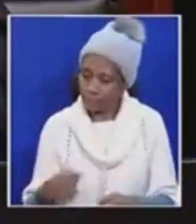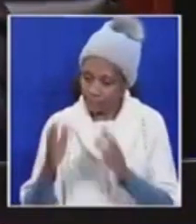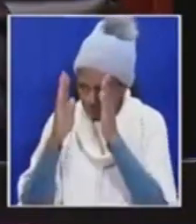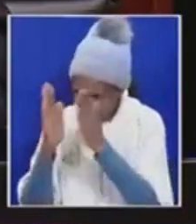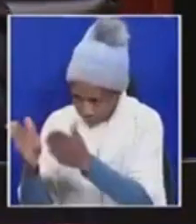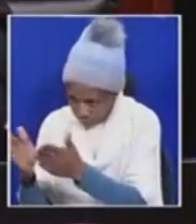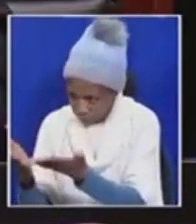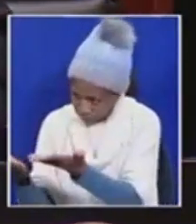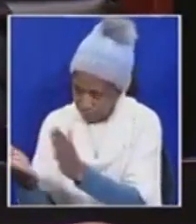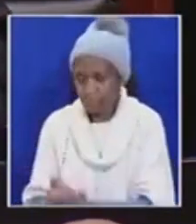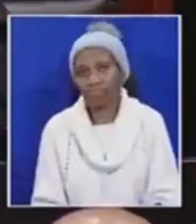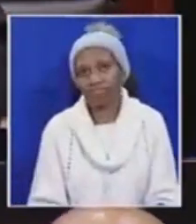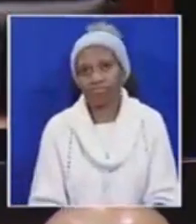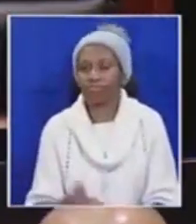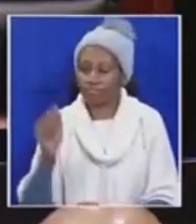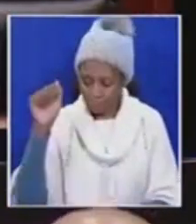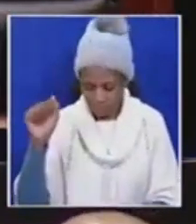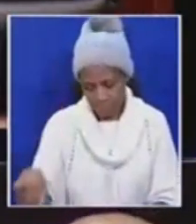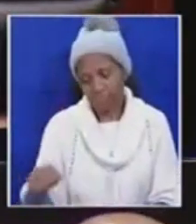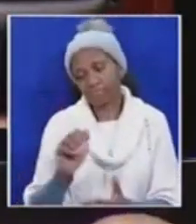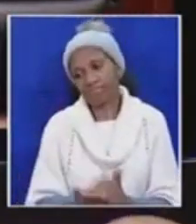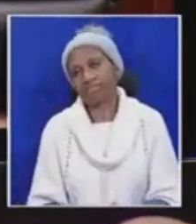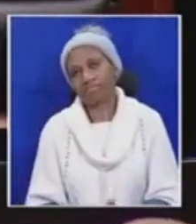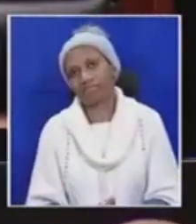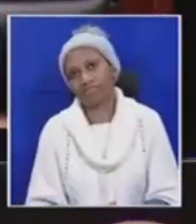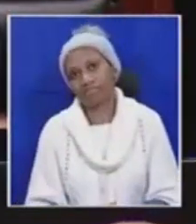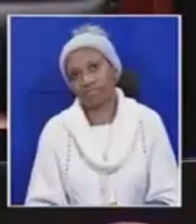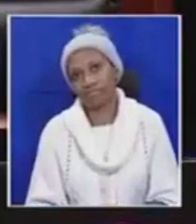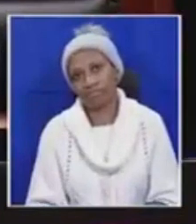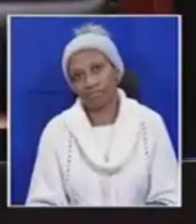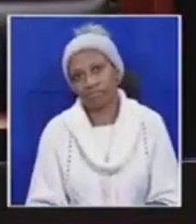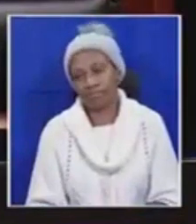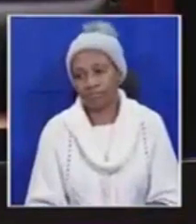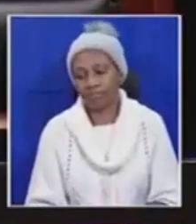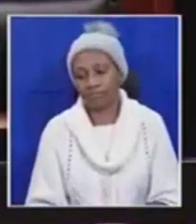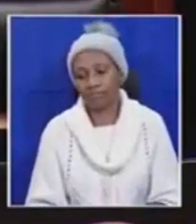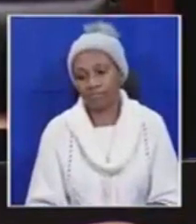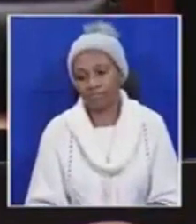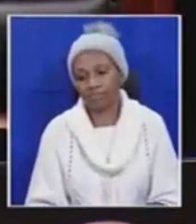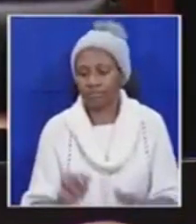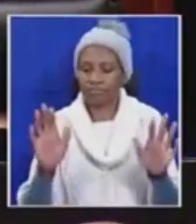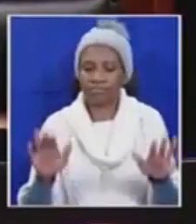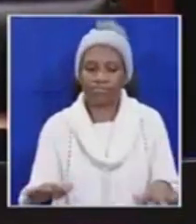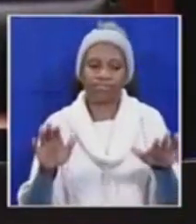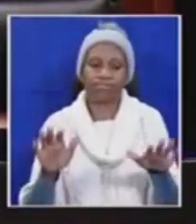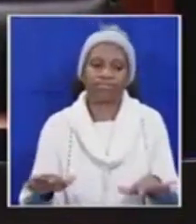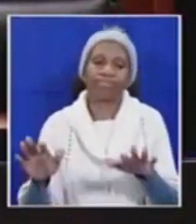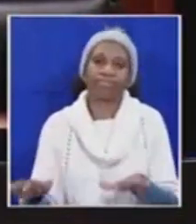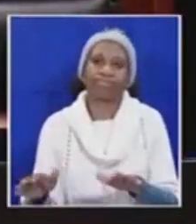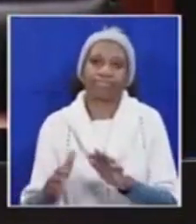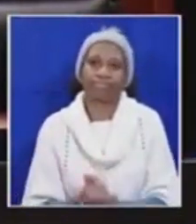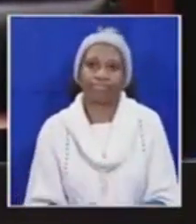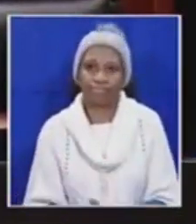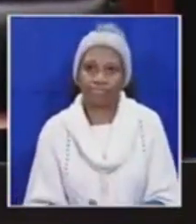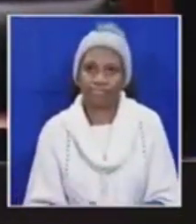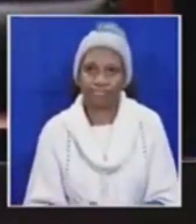order. Indeed, as you have said, order, Honourable.